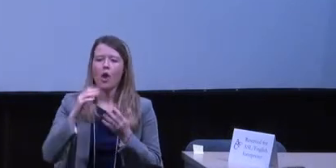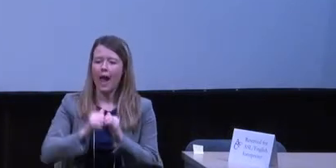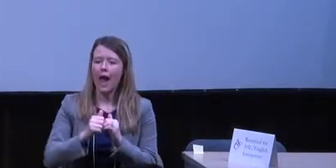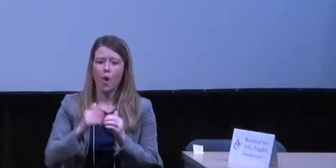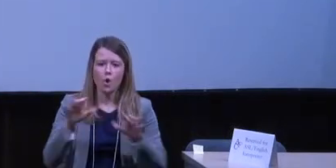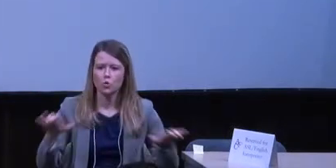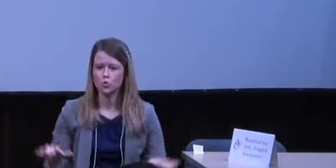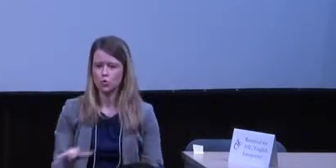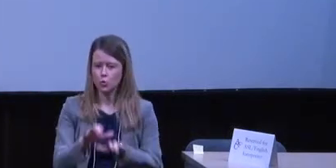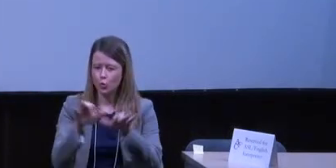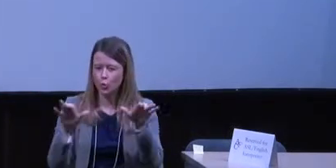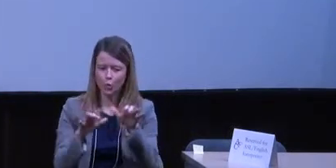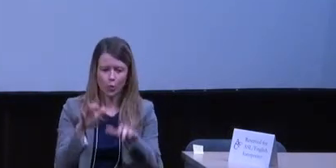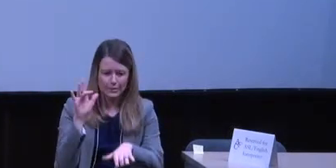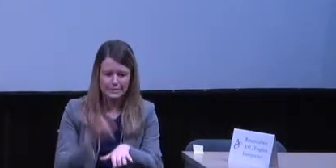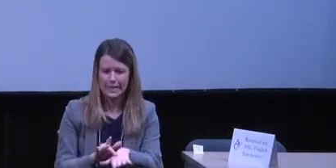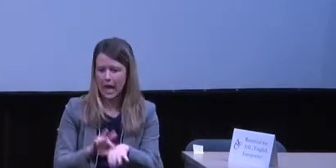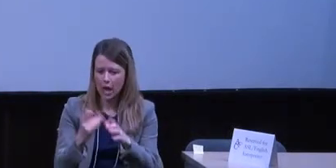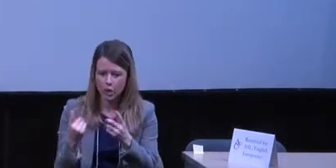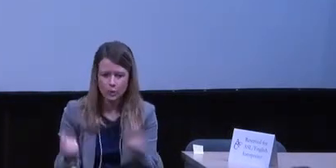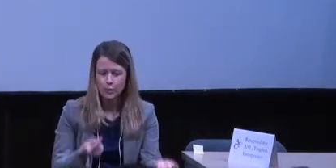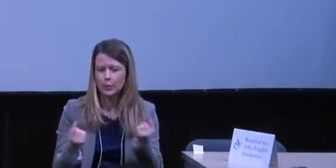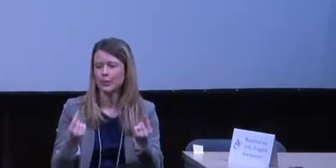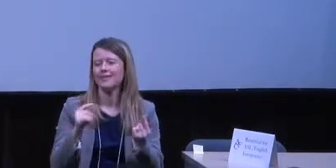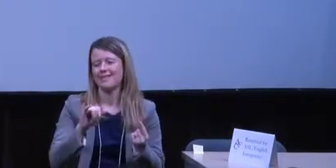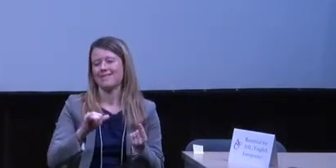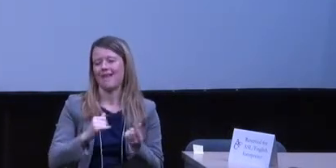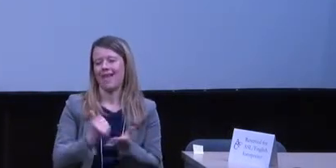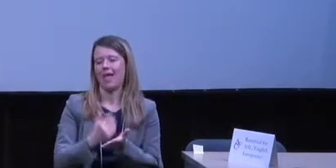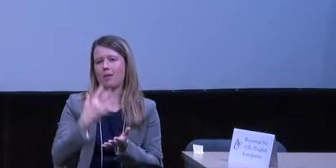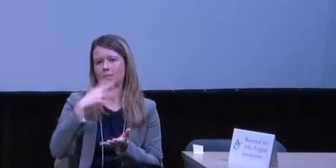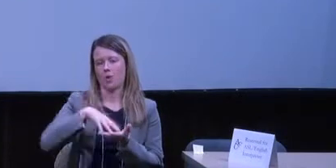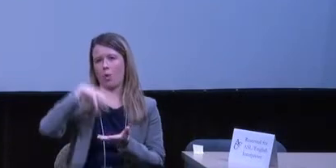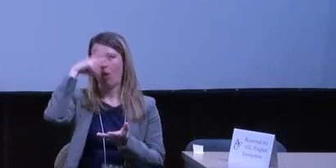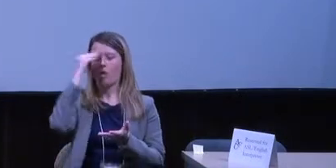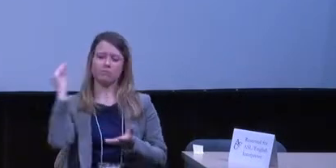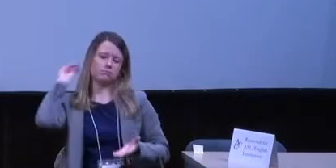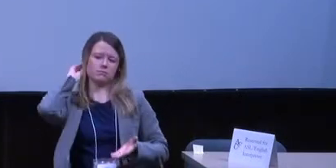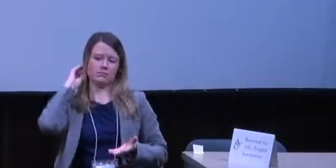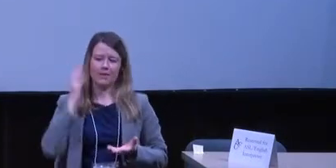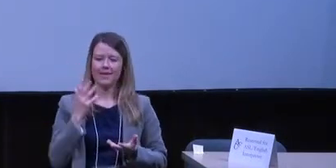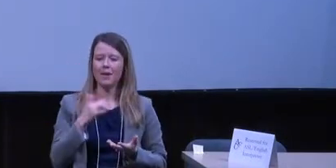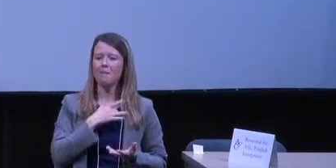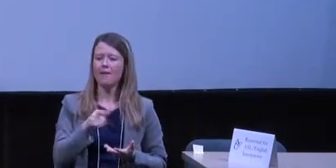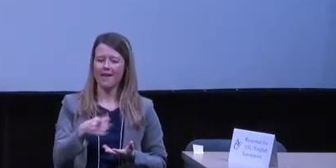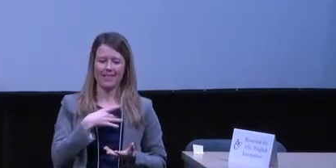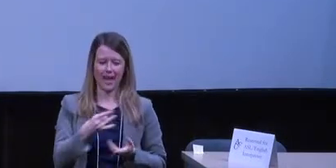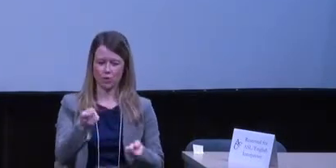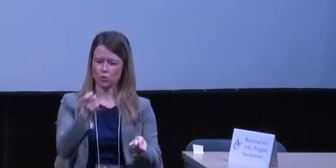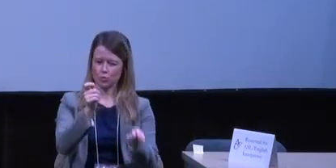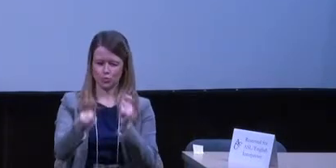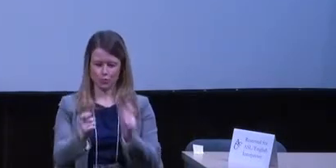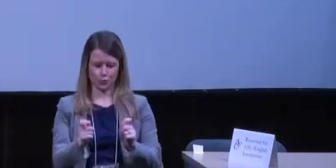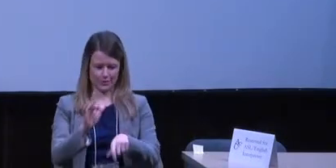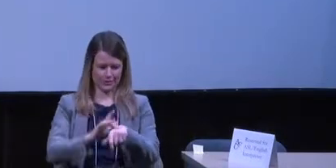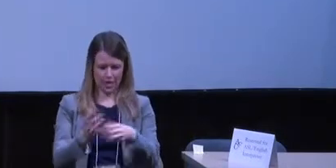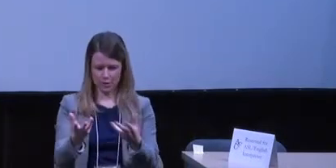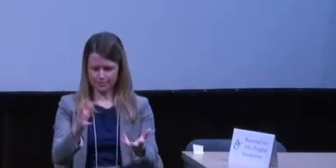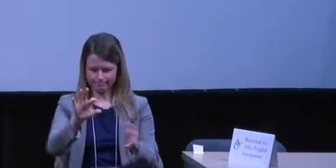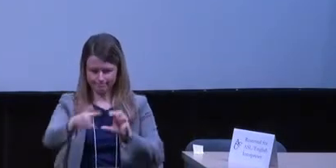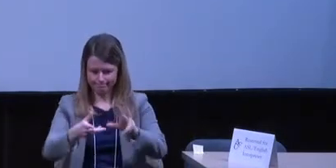that concept. So these individuals typically like to manipulate things. They typically